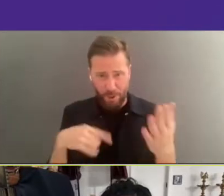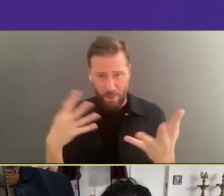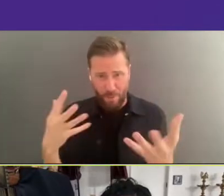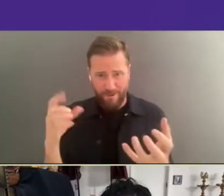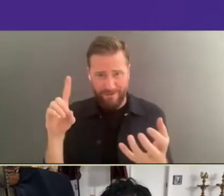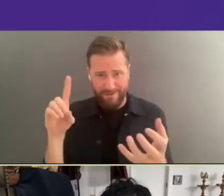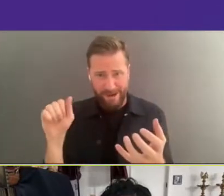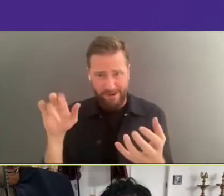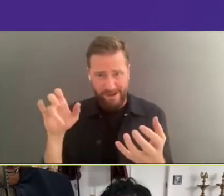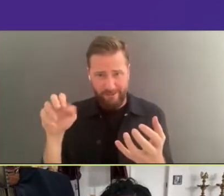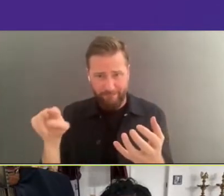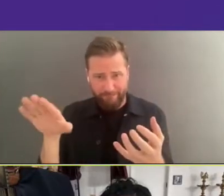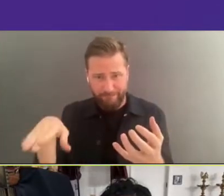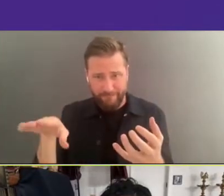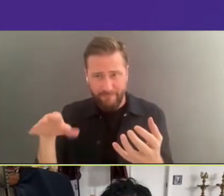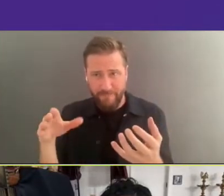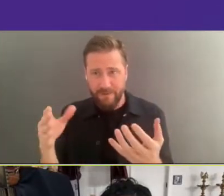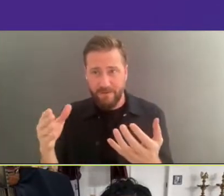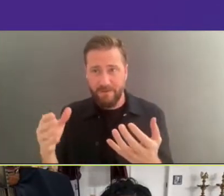Darian?